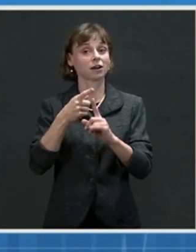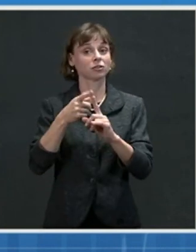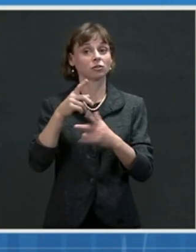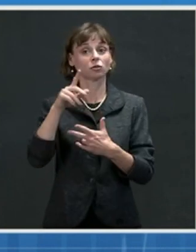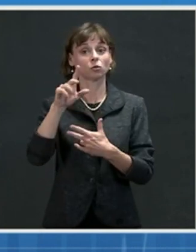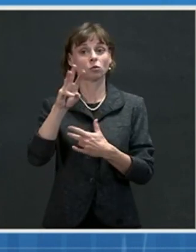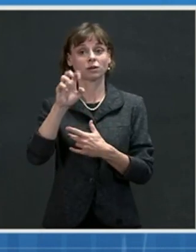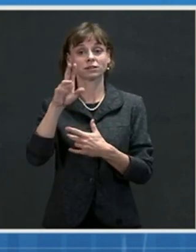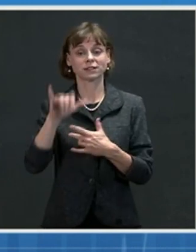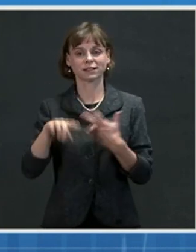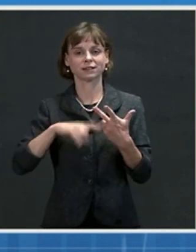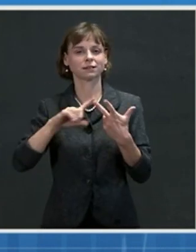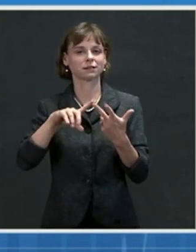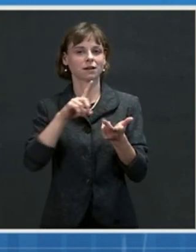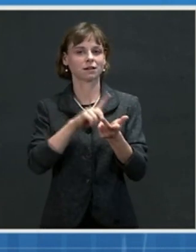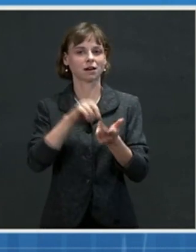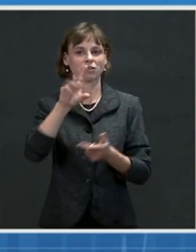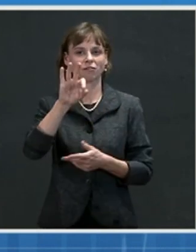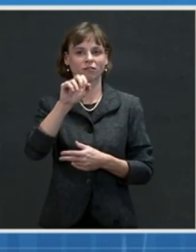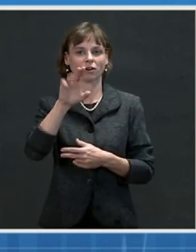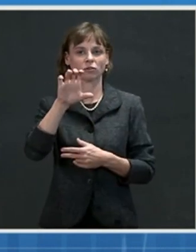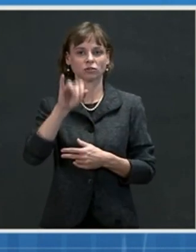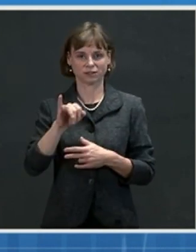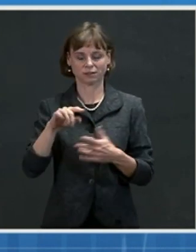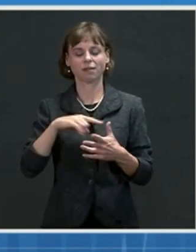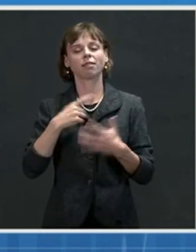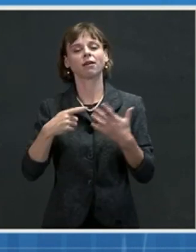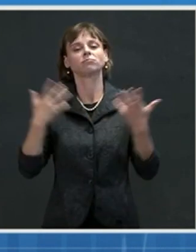Fauci. We'll then open it up for questions.